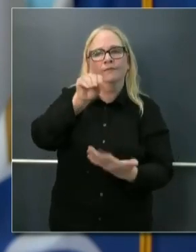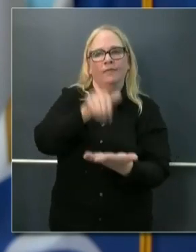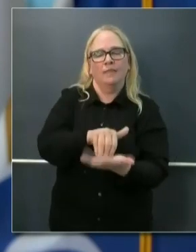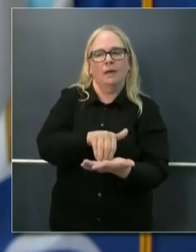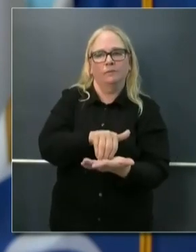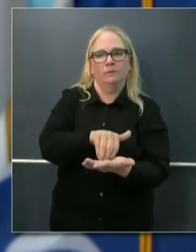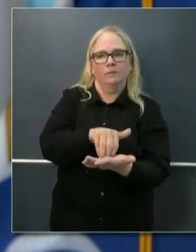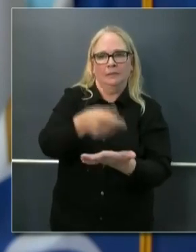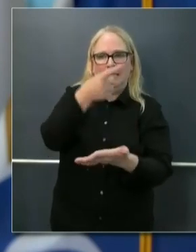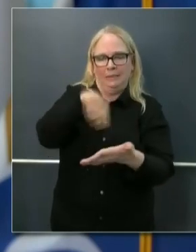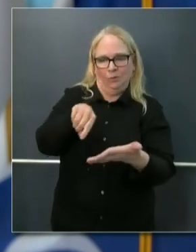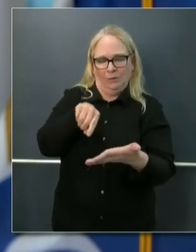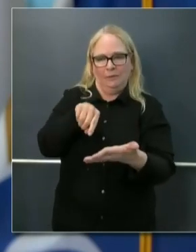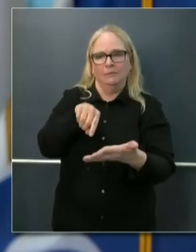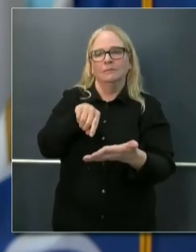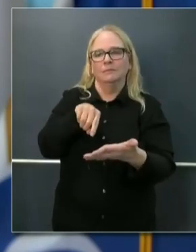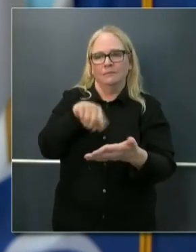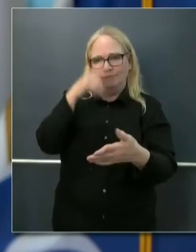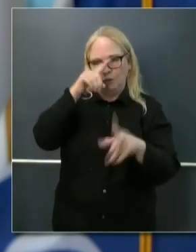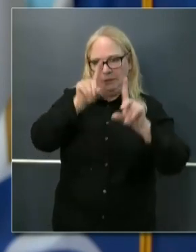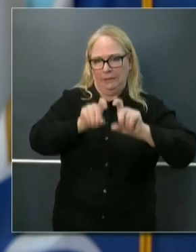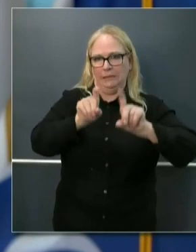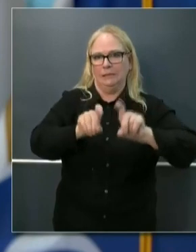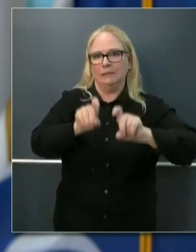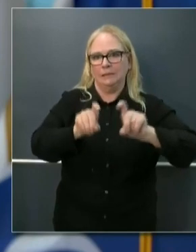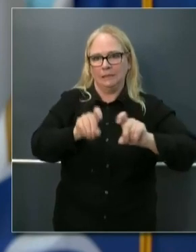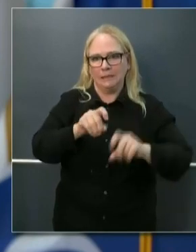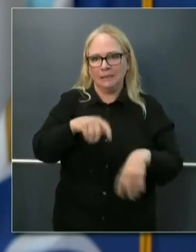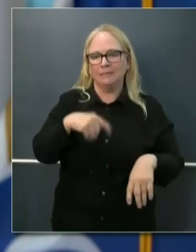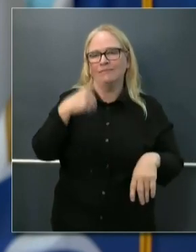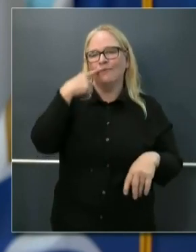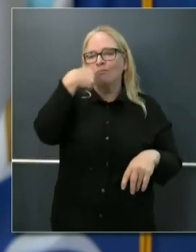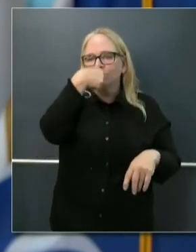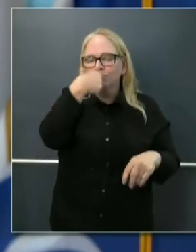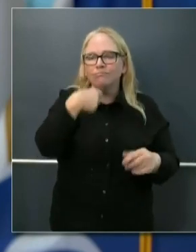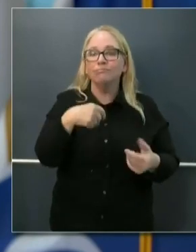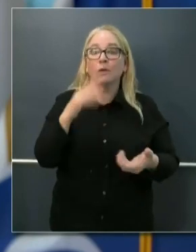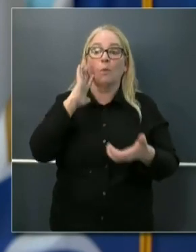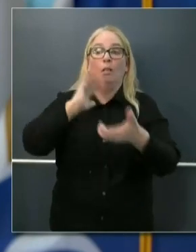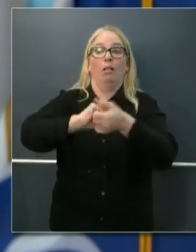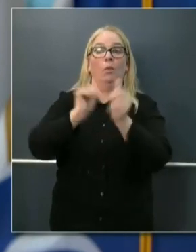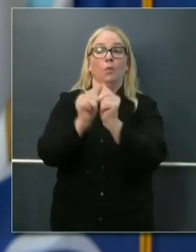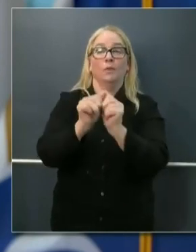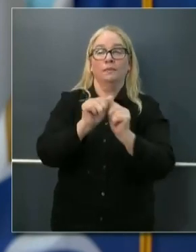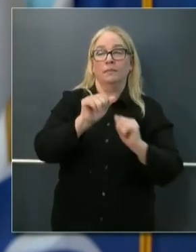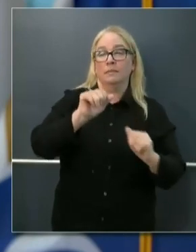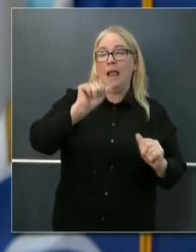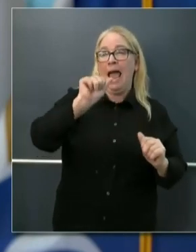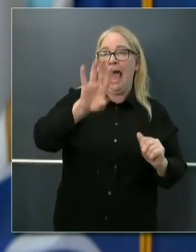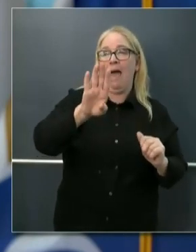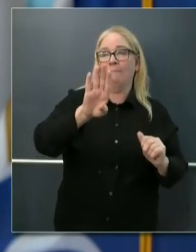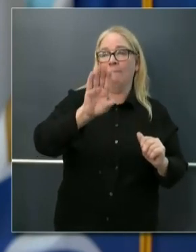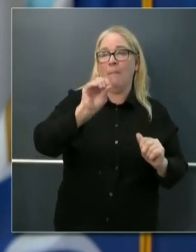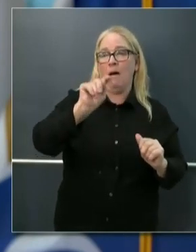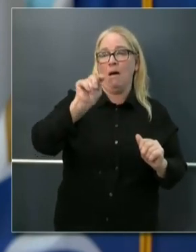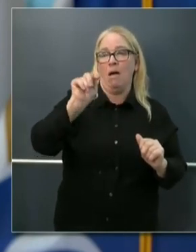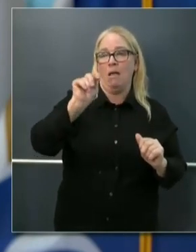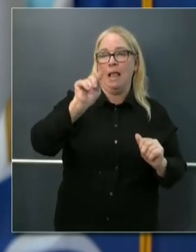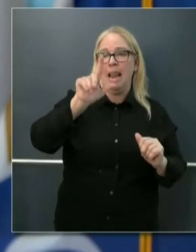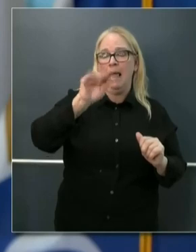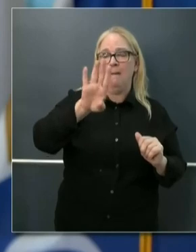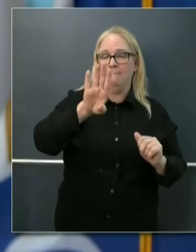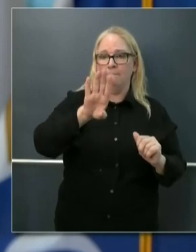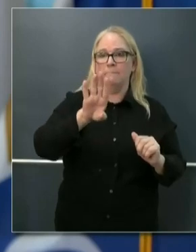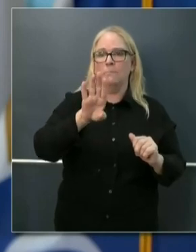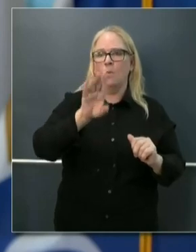swabs next week. That's for specimen collections. I mentioned the partnership with Abbott, 1.5 million